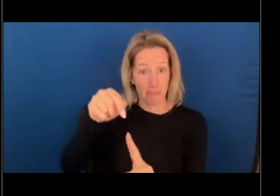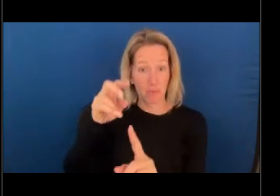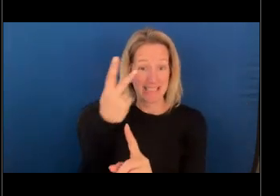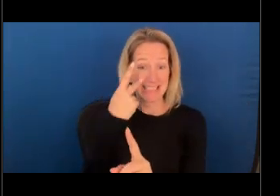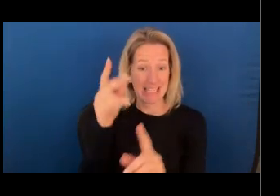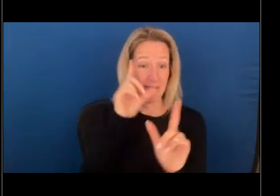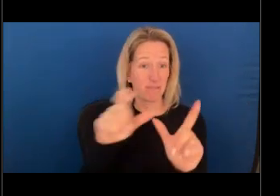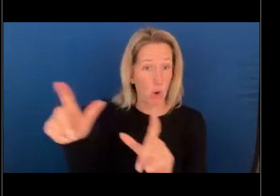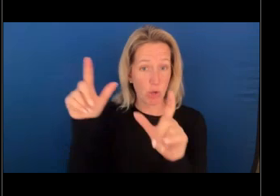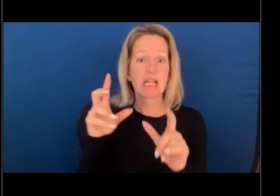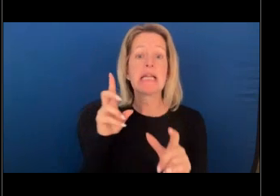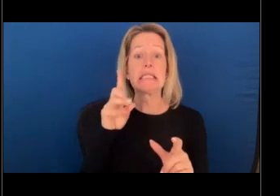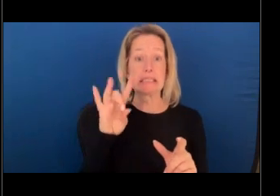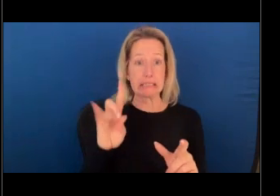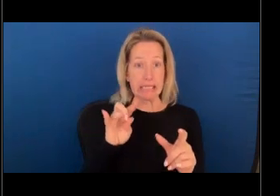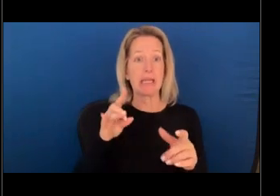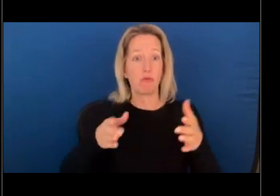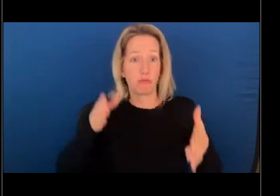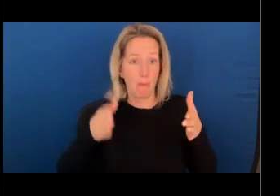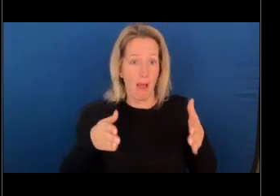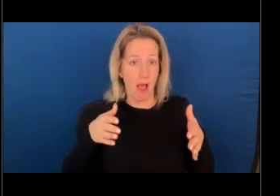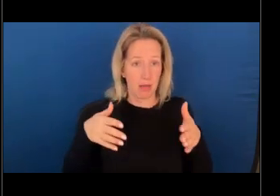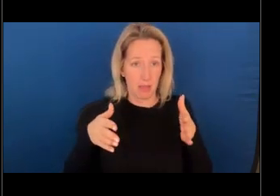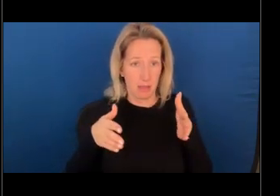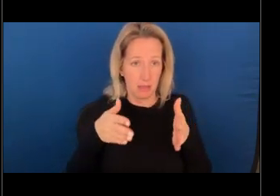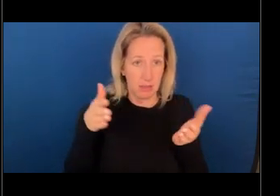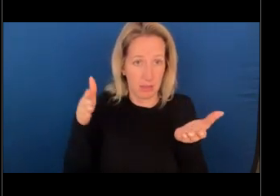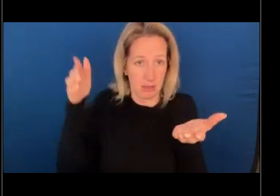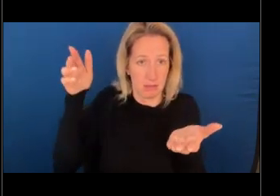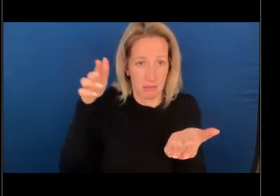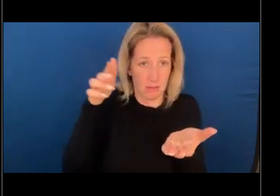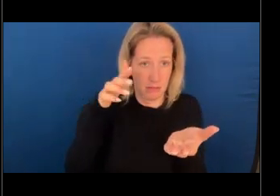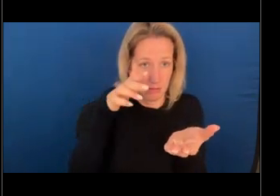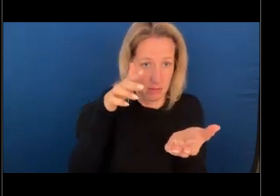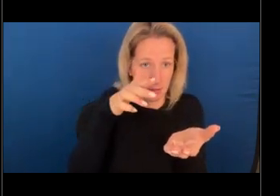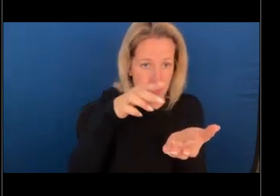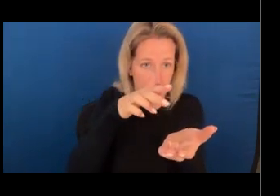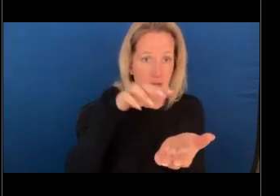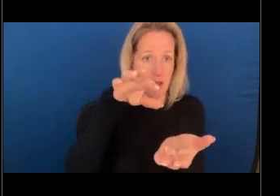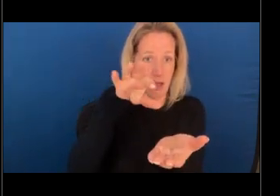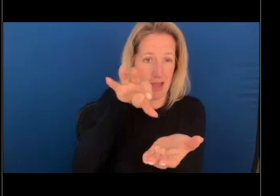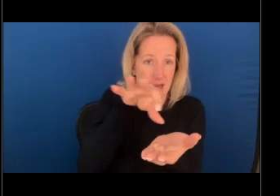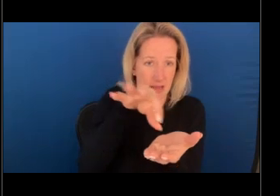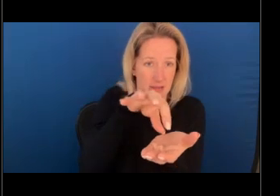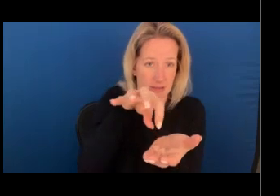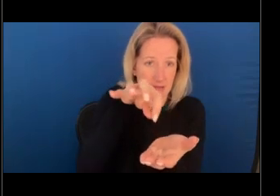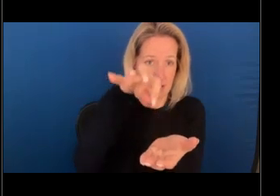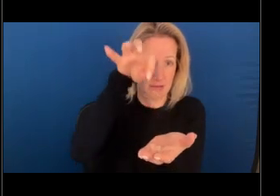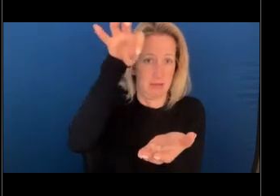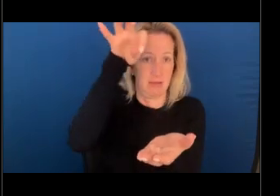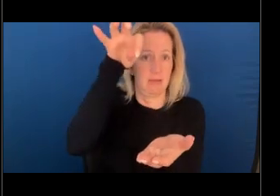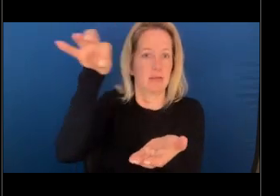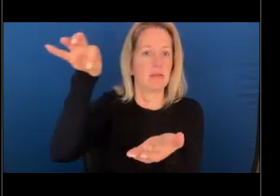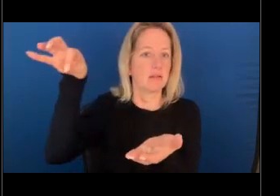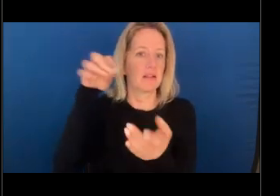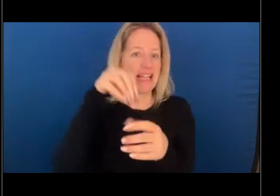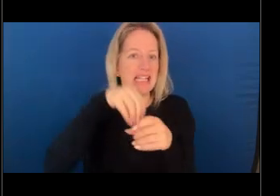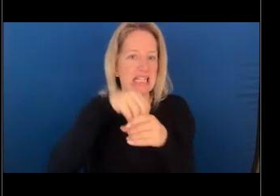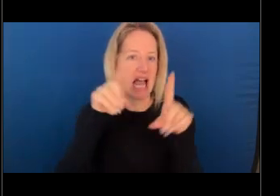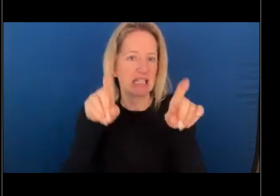to approach and grab and handle a net in the tank with very little difficulty. Next slide. And